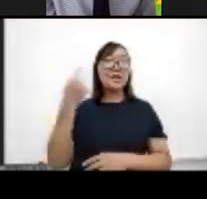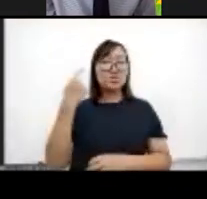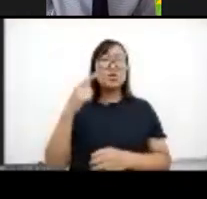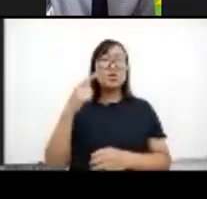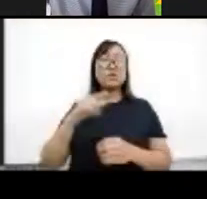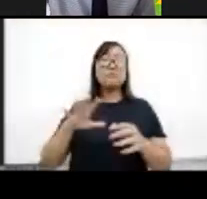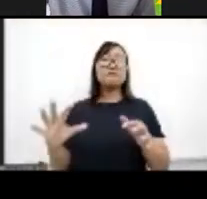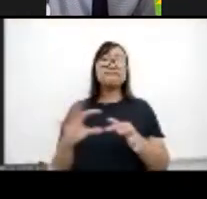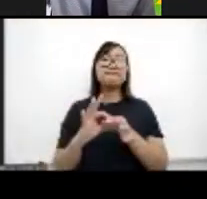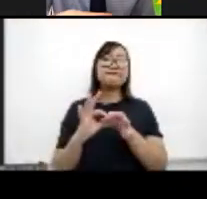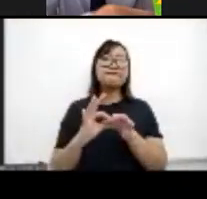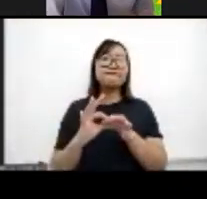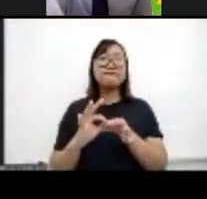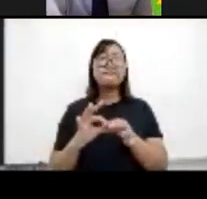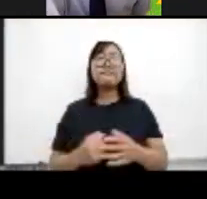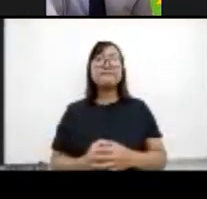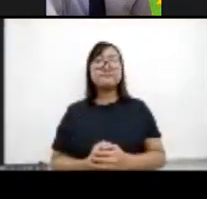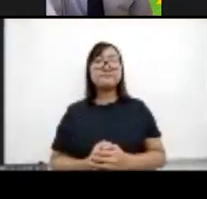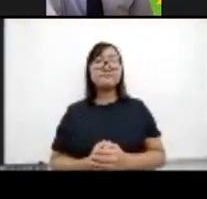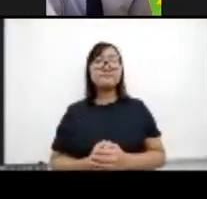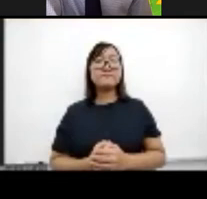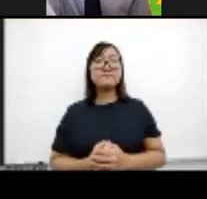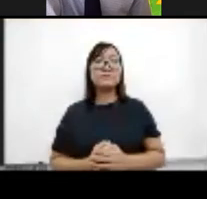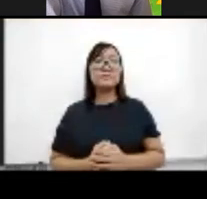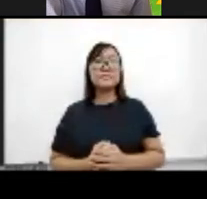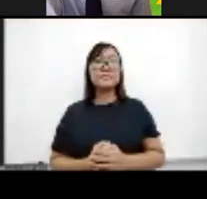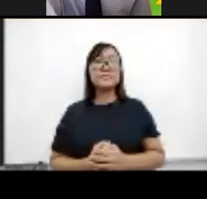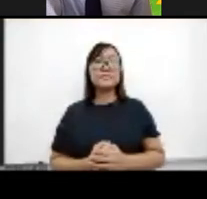ya shawish now Inkai transistor